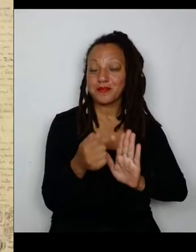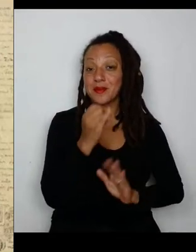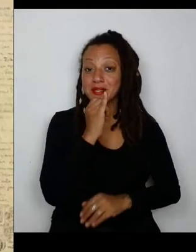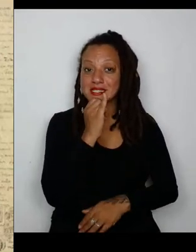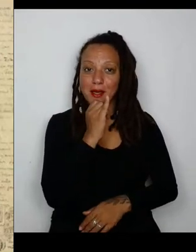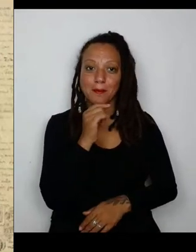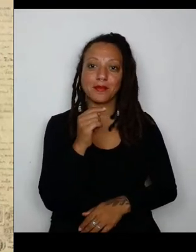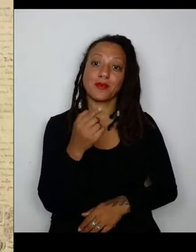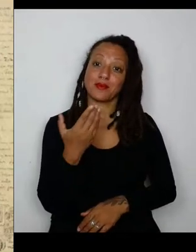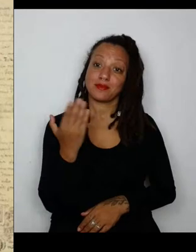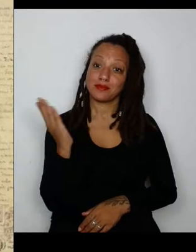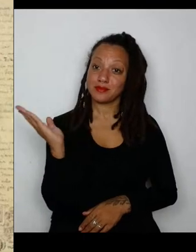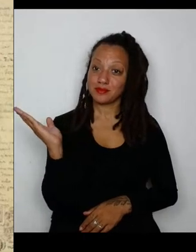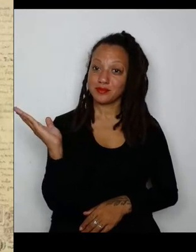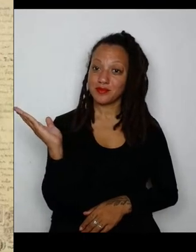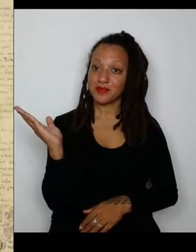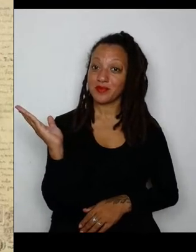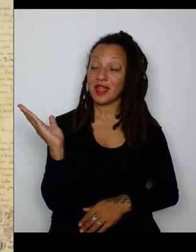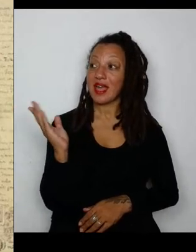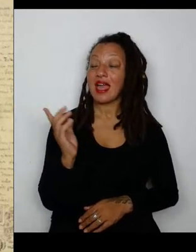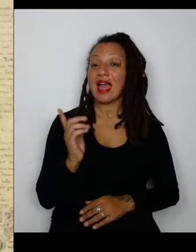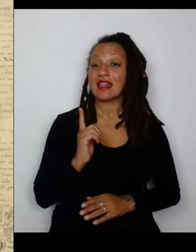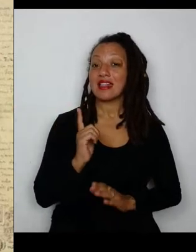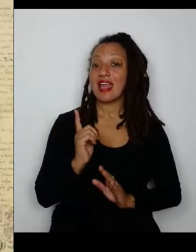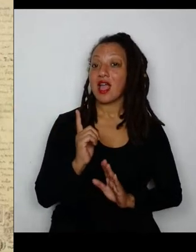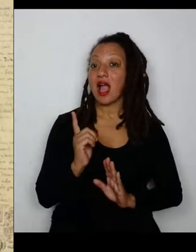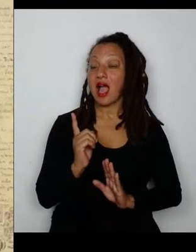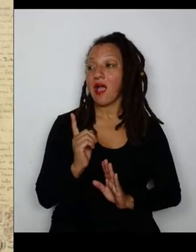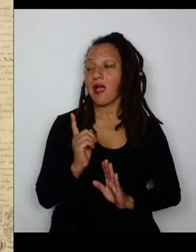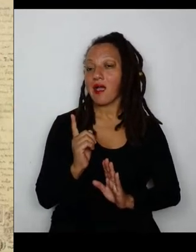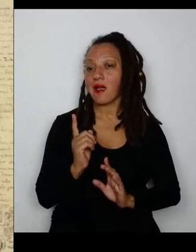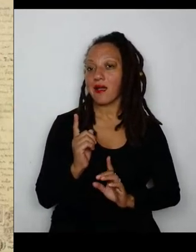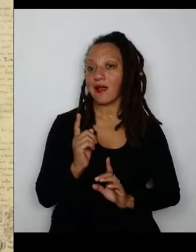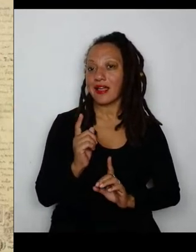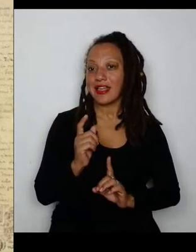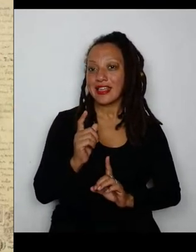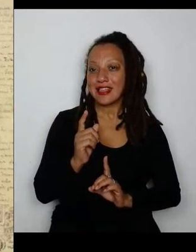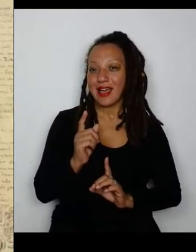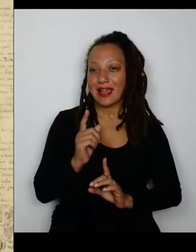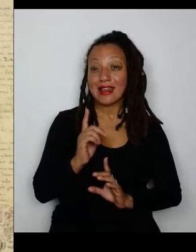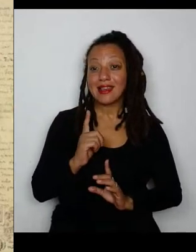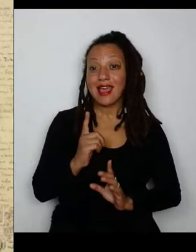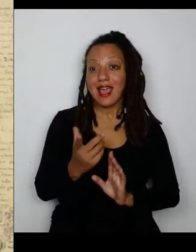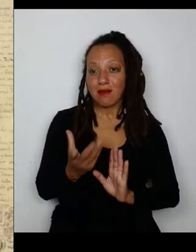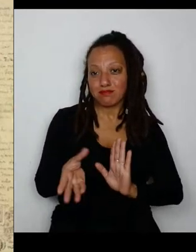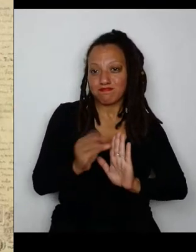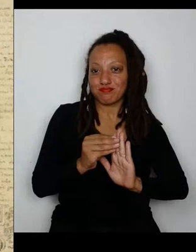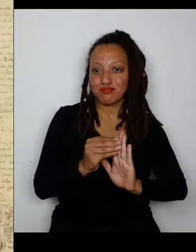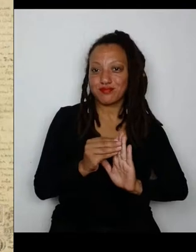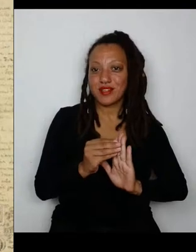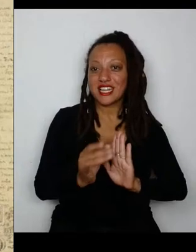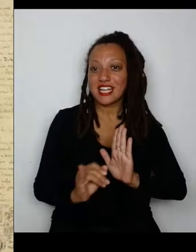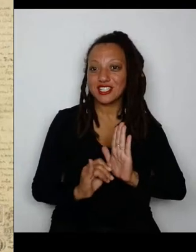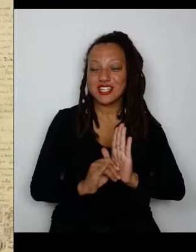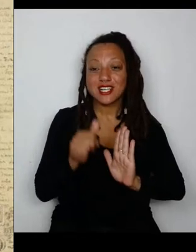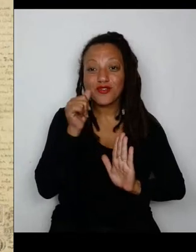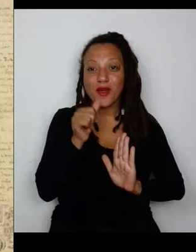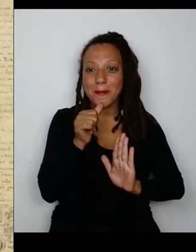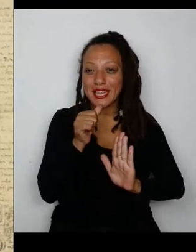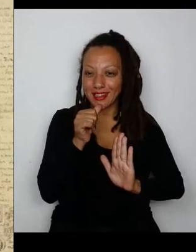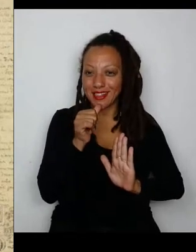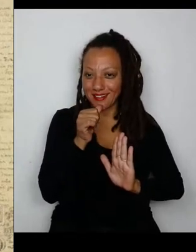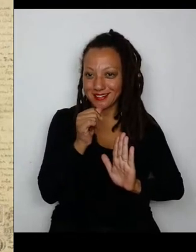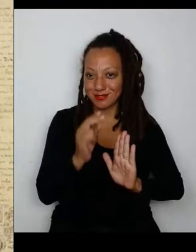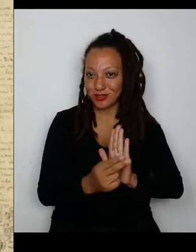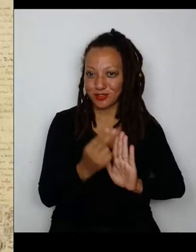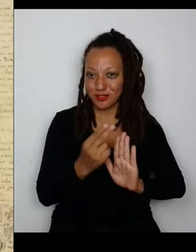critic in a review of a play by a tahitian author he wrote i must confess that i